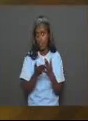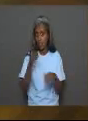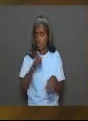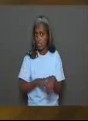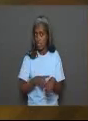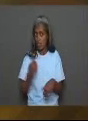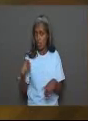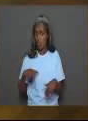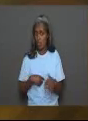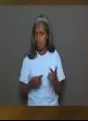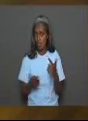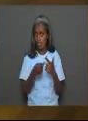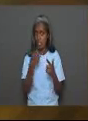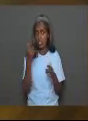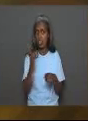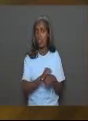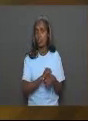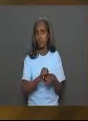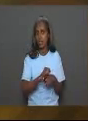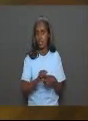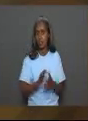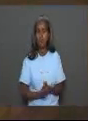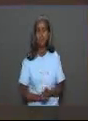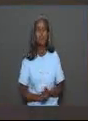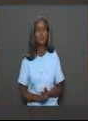is time for our second activity.